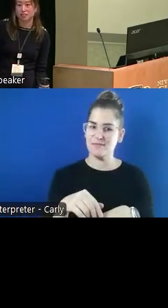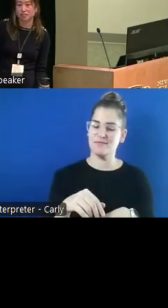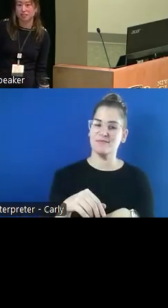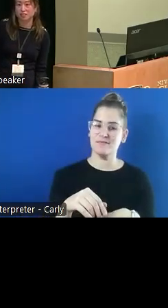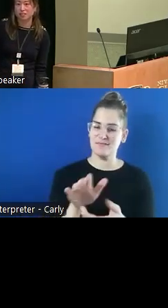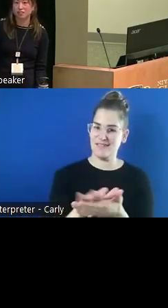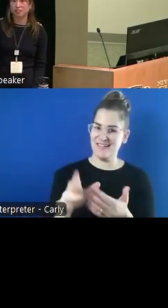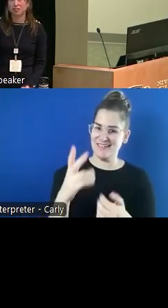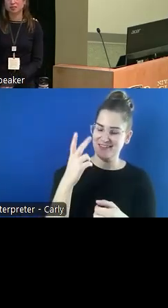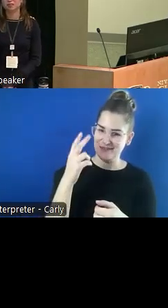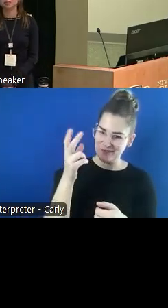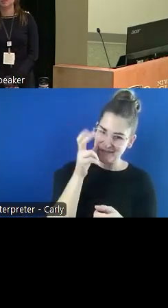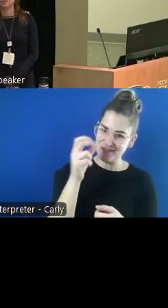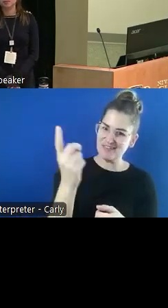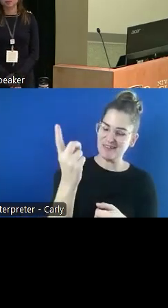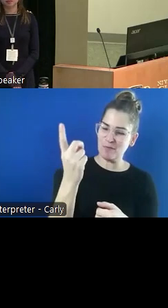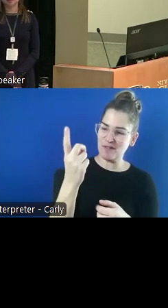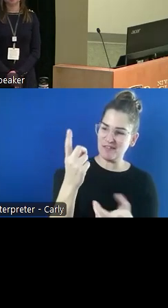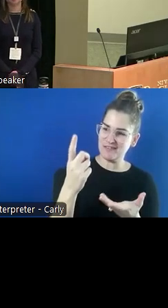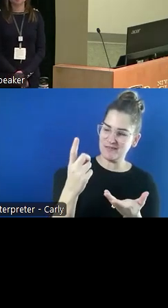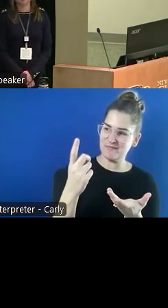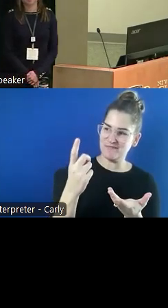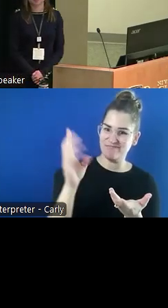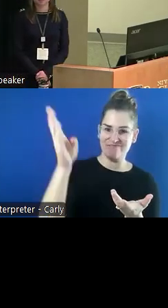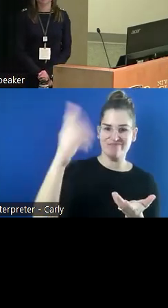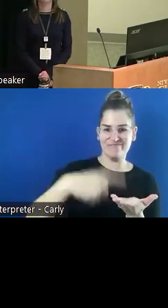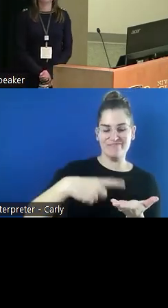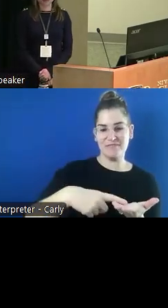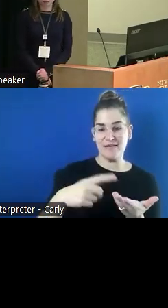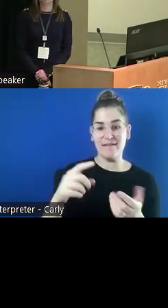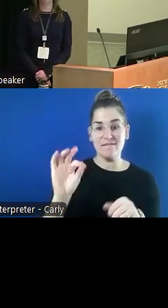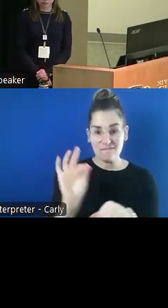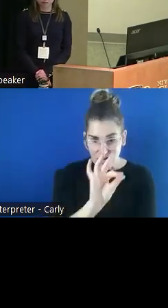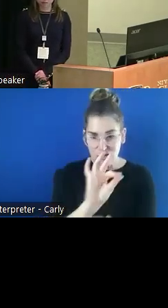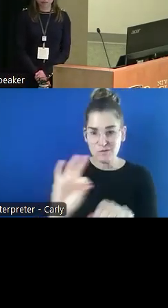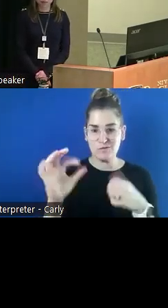hear someone discuss functional recovery.